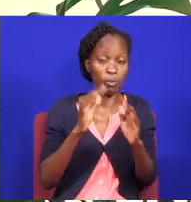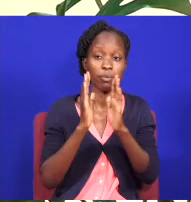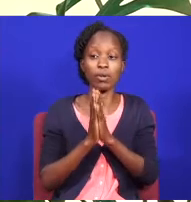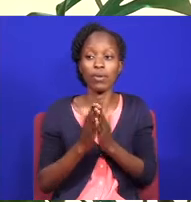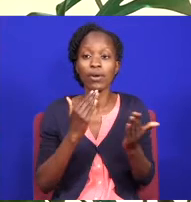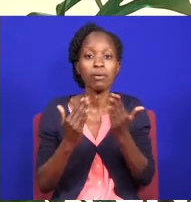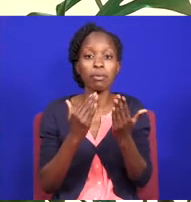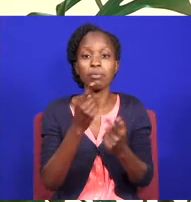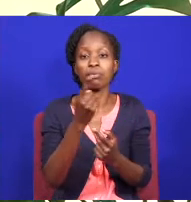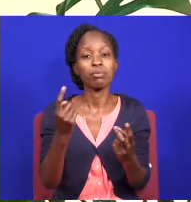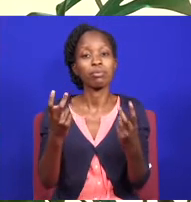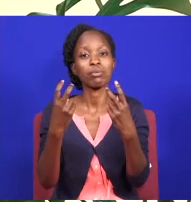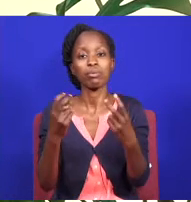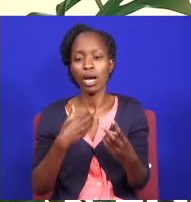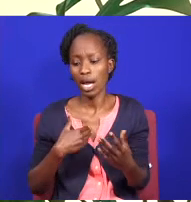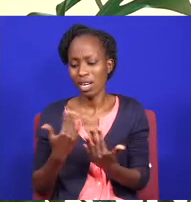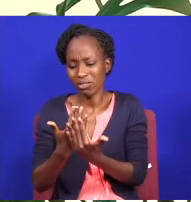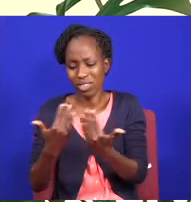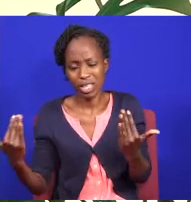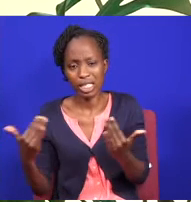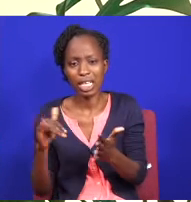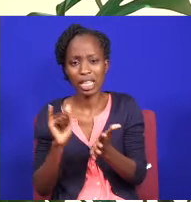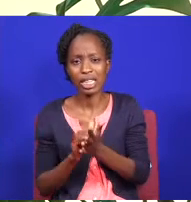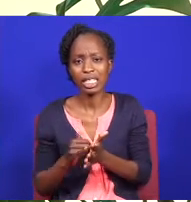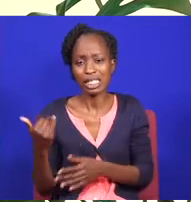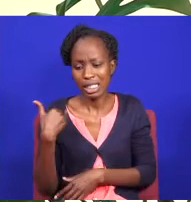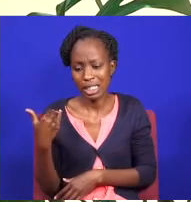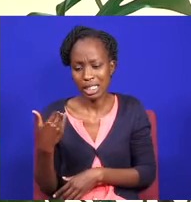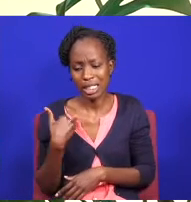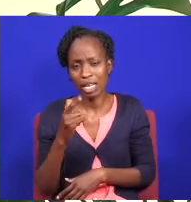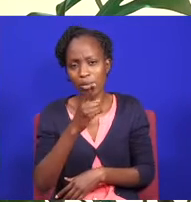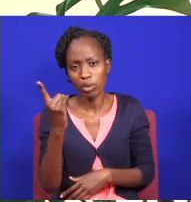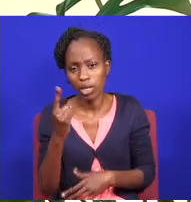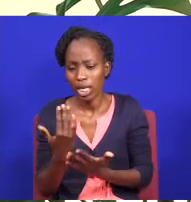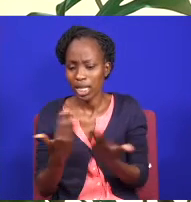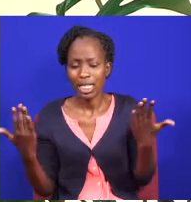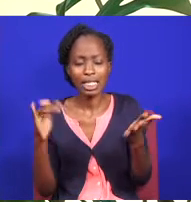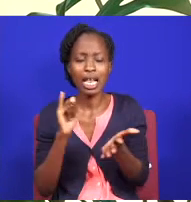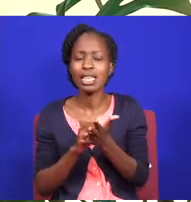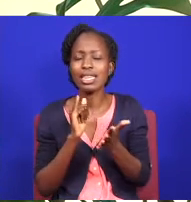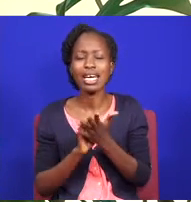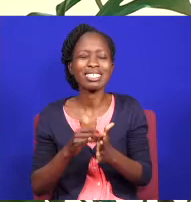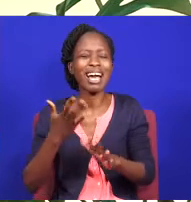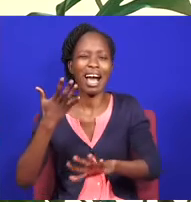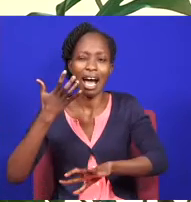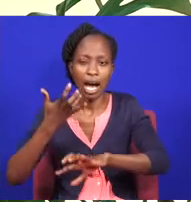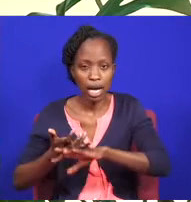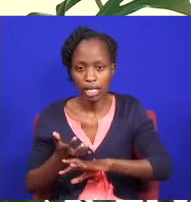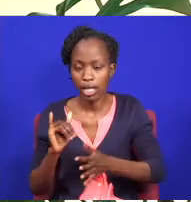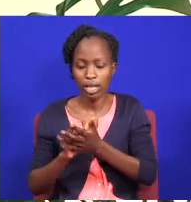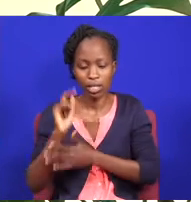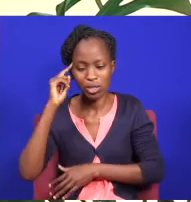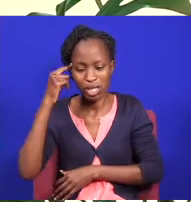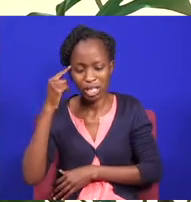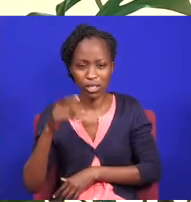are there and there are things that are troubling you. There are things that are so hard that you are thinking about them and you are